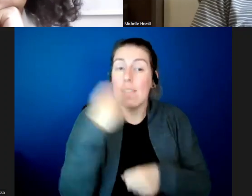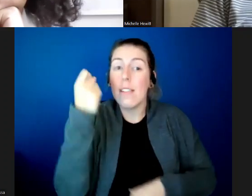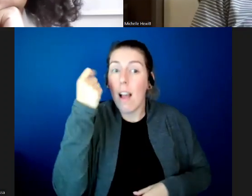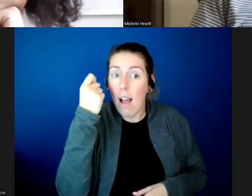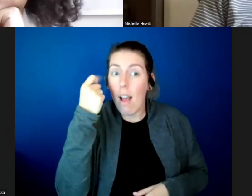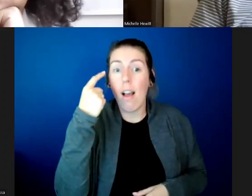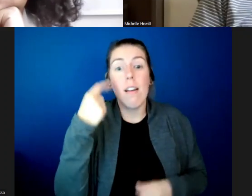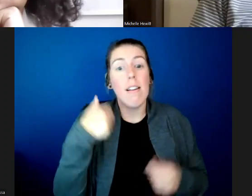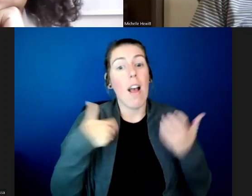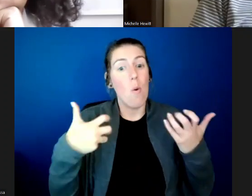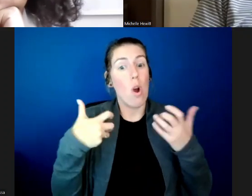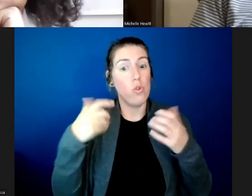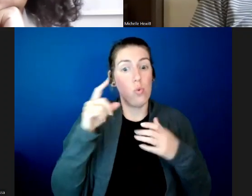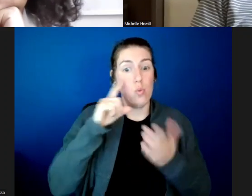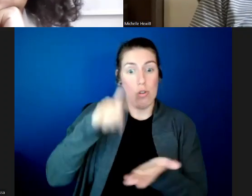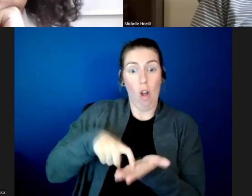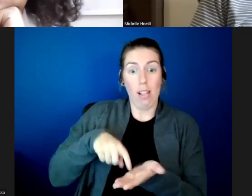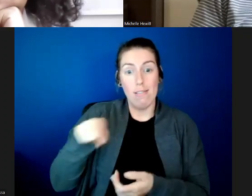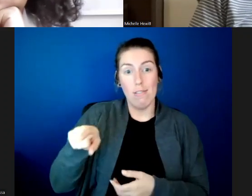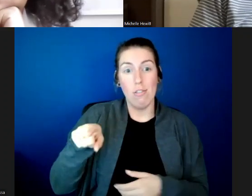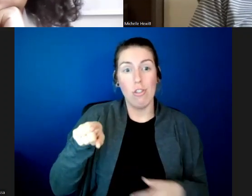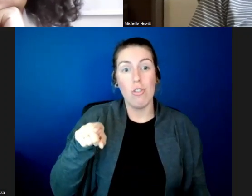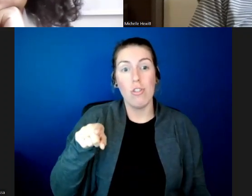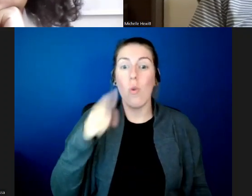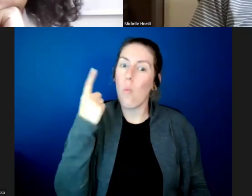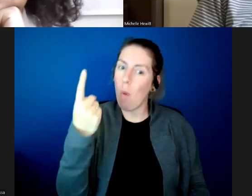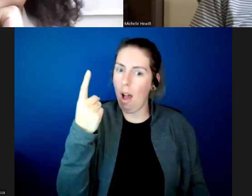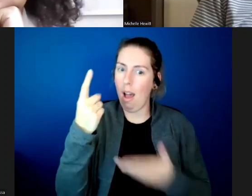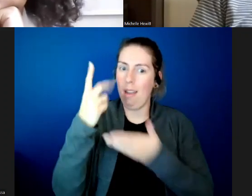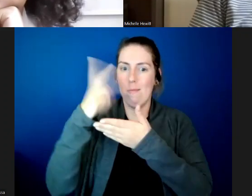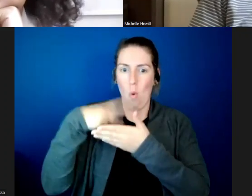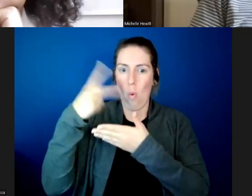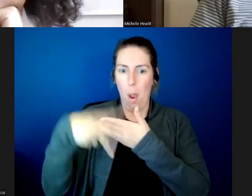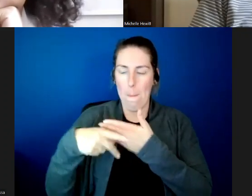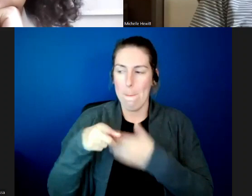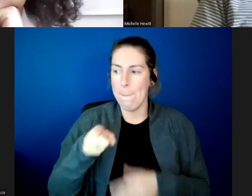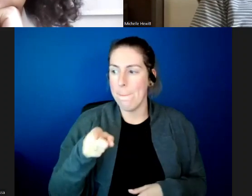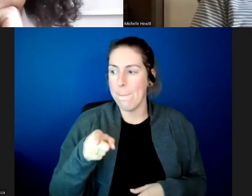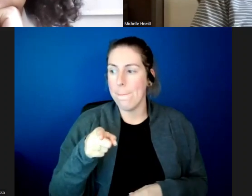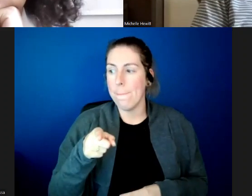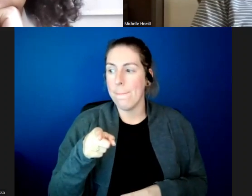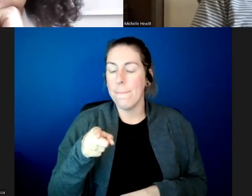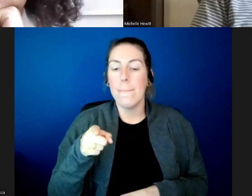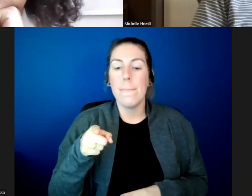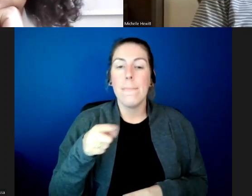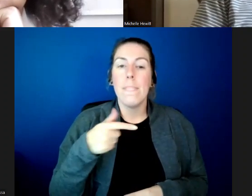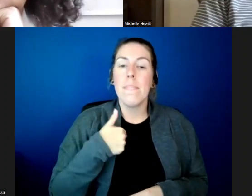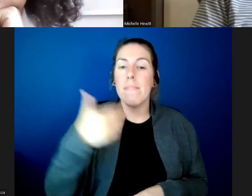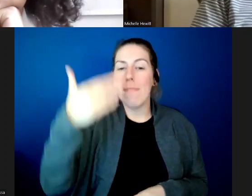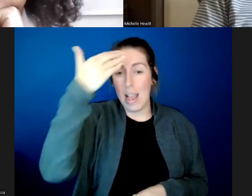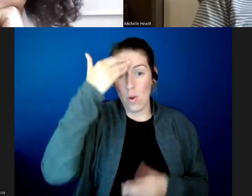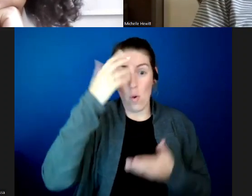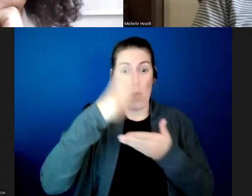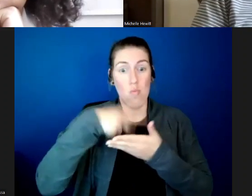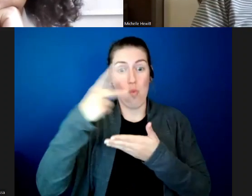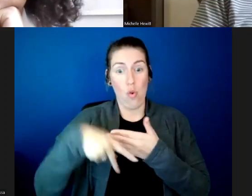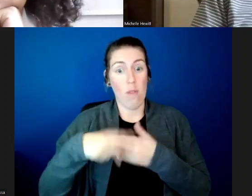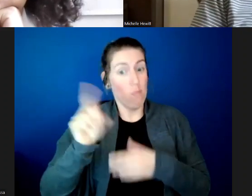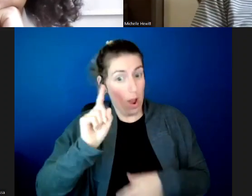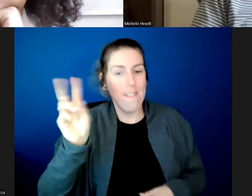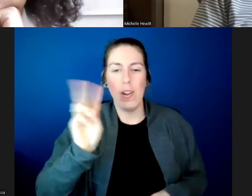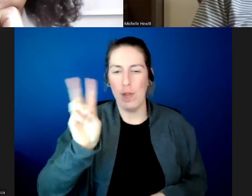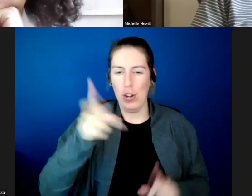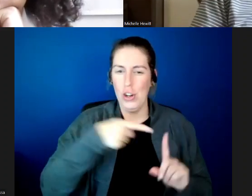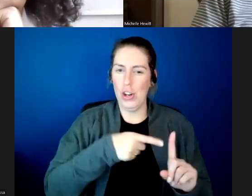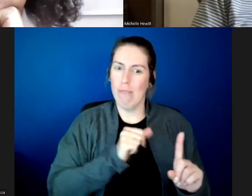give a shout out to one program that I know of in Vancouver that I think is a glimmer